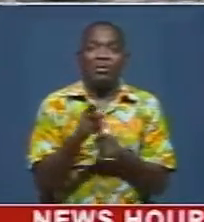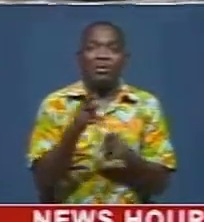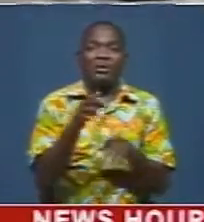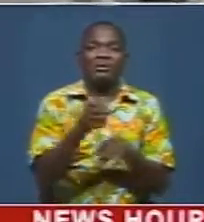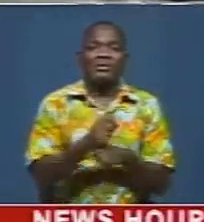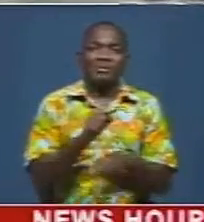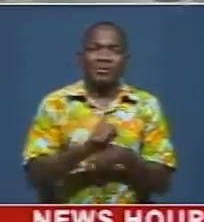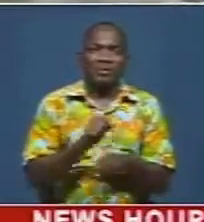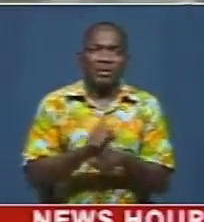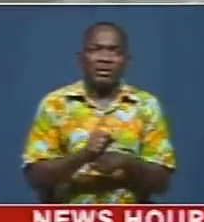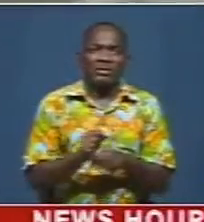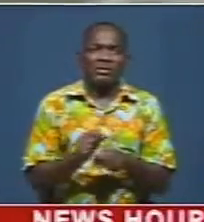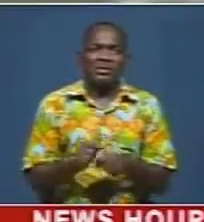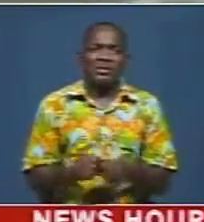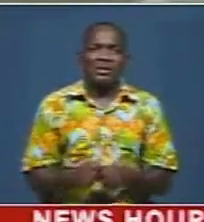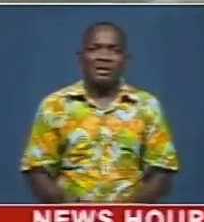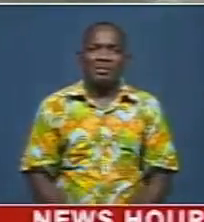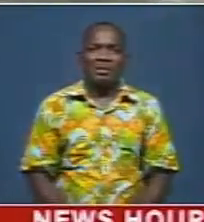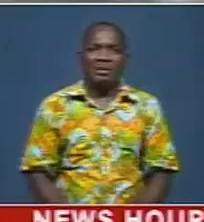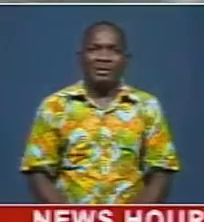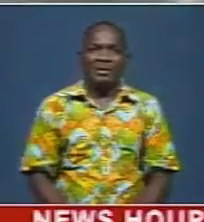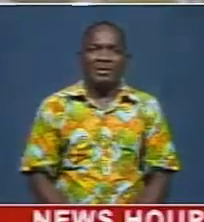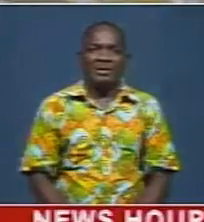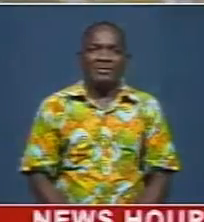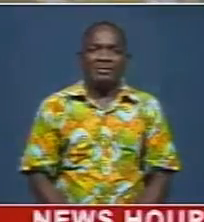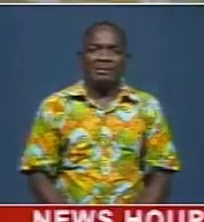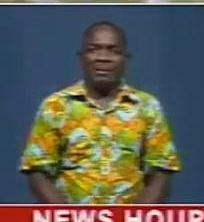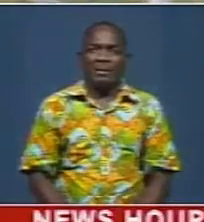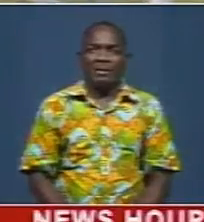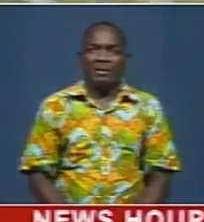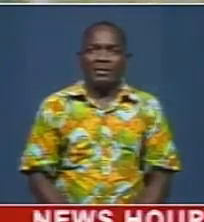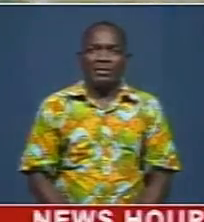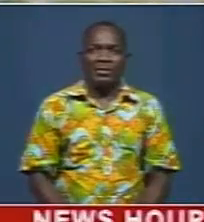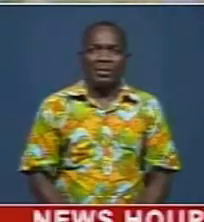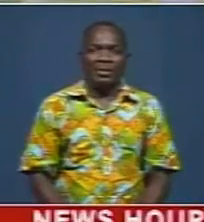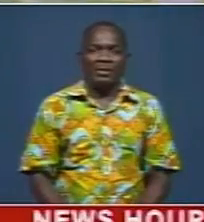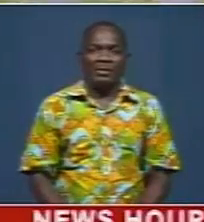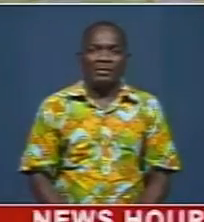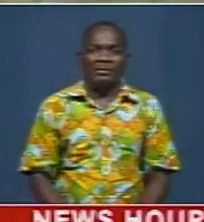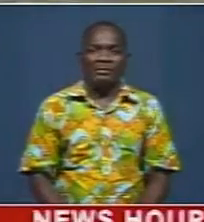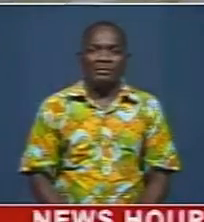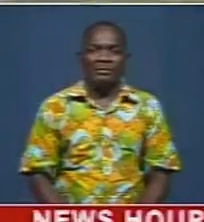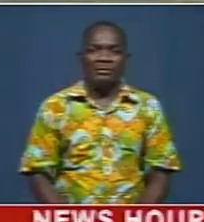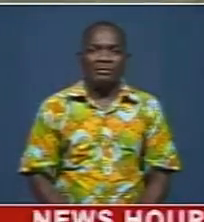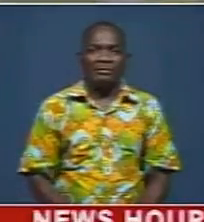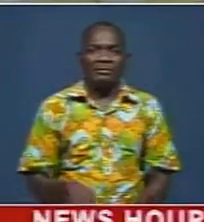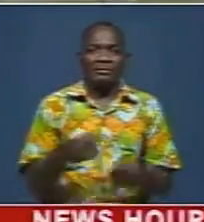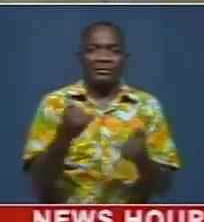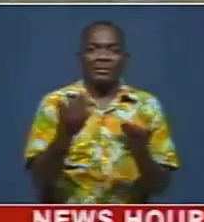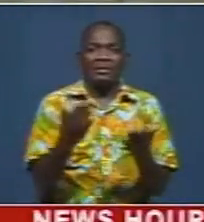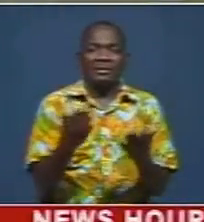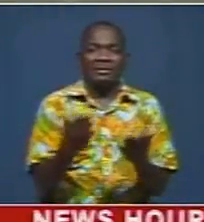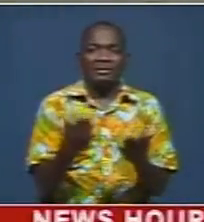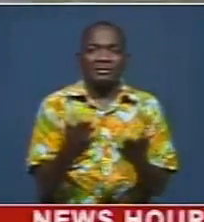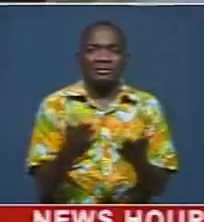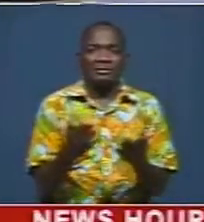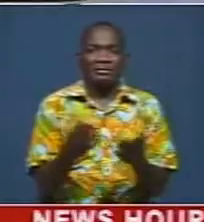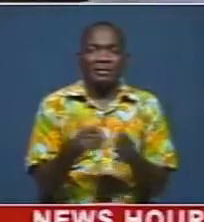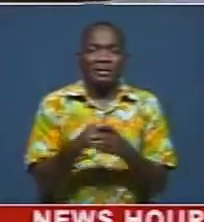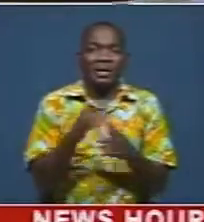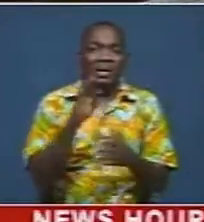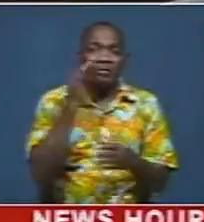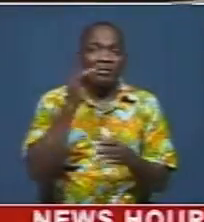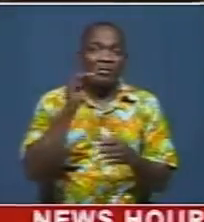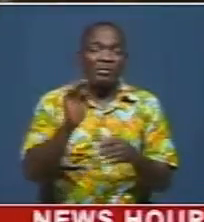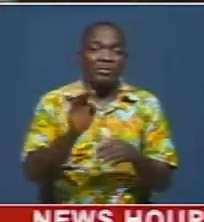and technicians. In addition, more than 1,000 indirect job opportunities in Ekonfi and other adjoining districts have been created.